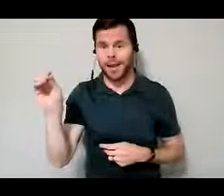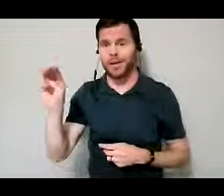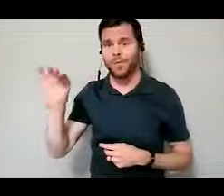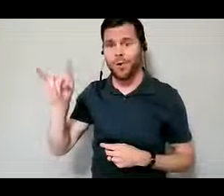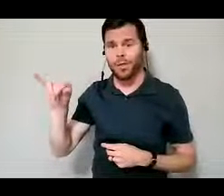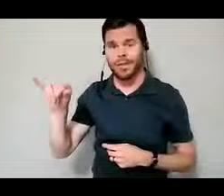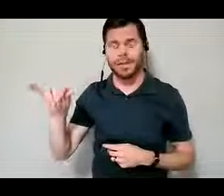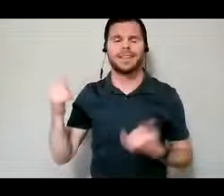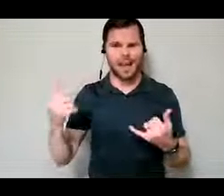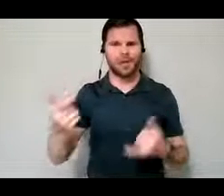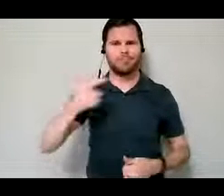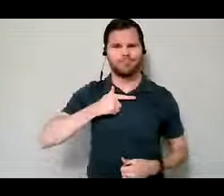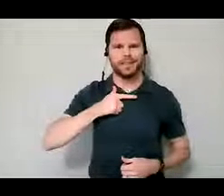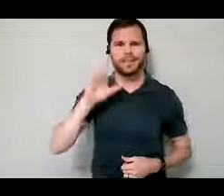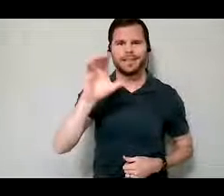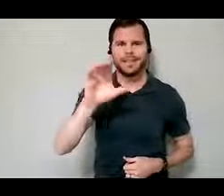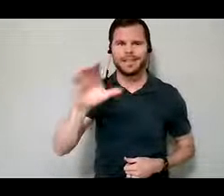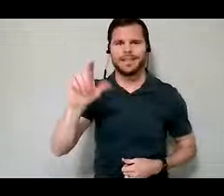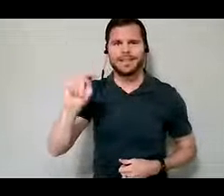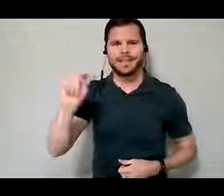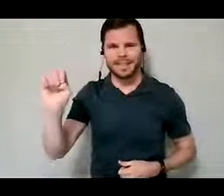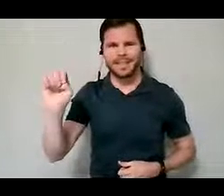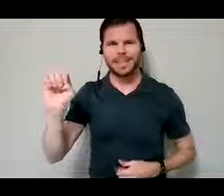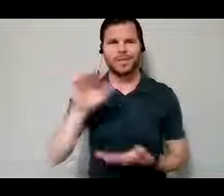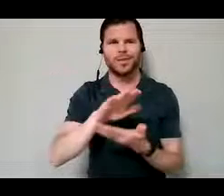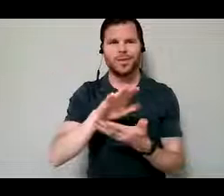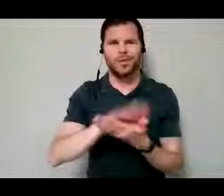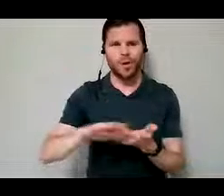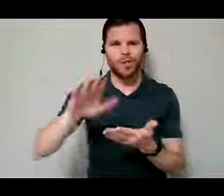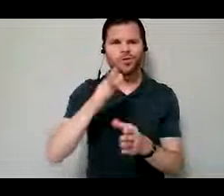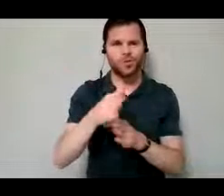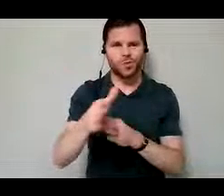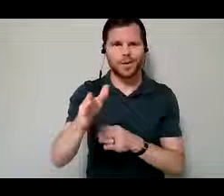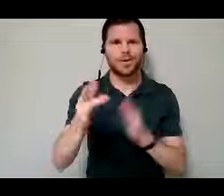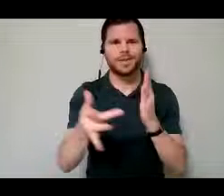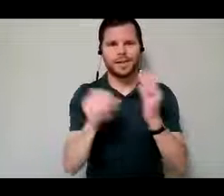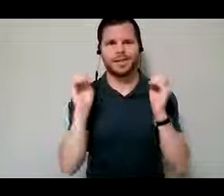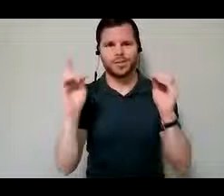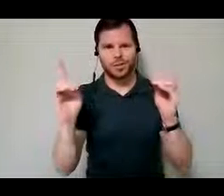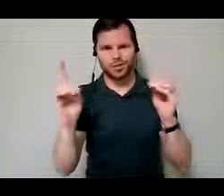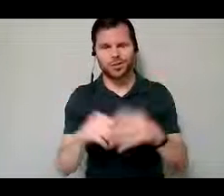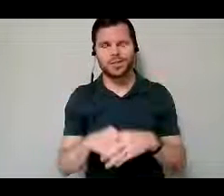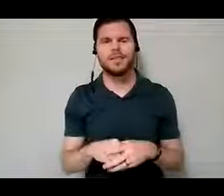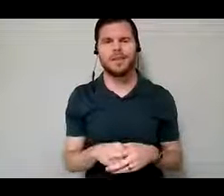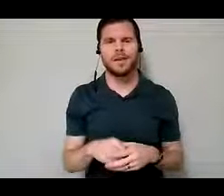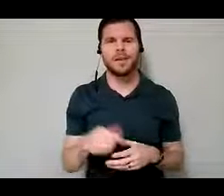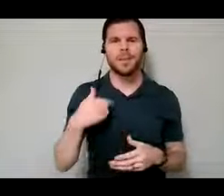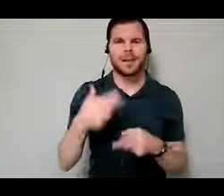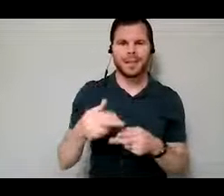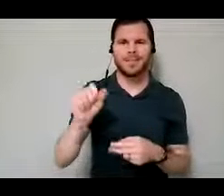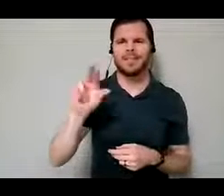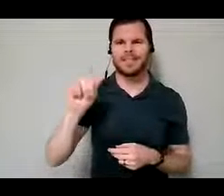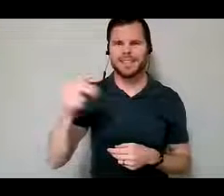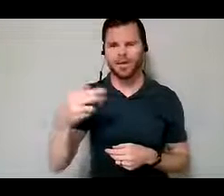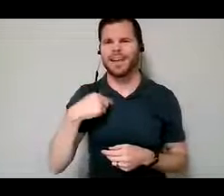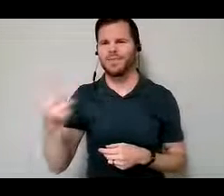are College Career and Technical Education. I'll just introduce myself. I'm Sarah Vielma. I'm the Director for College Career and Technical Education. And then two of our counselors